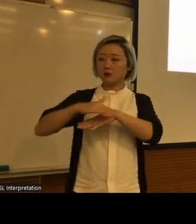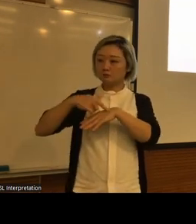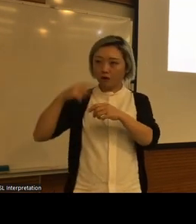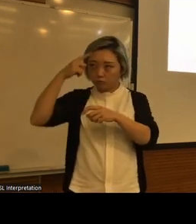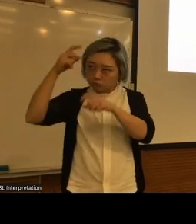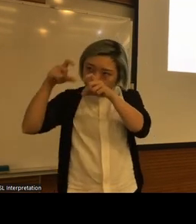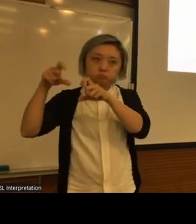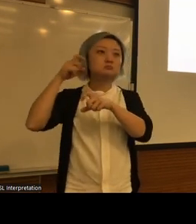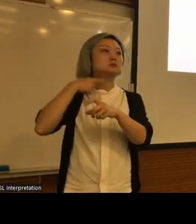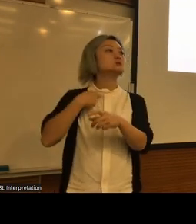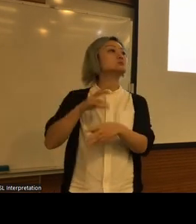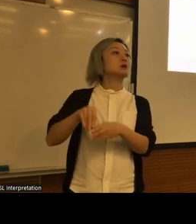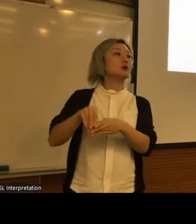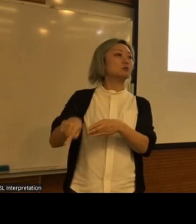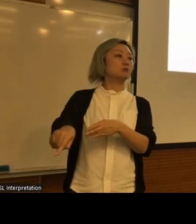processing capacity.